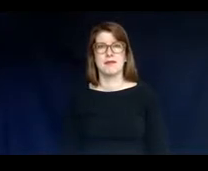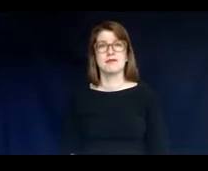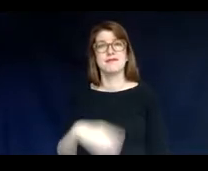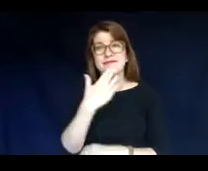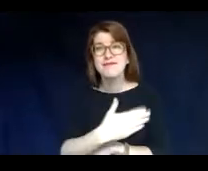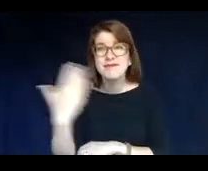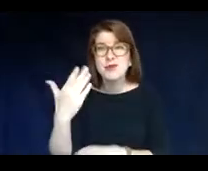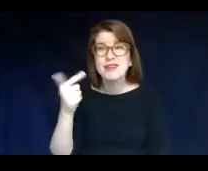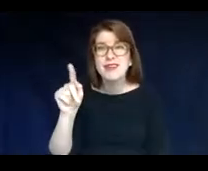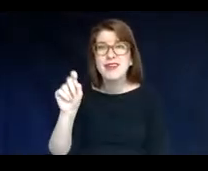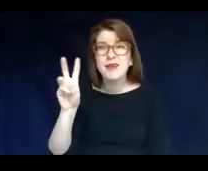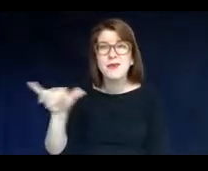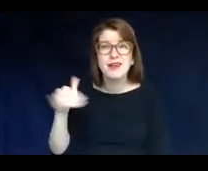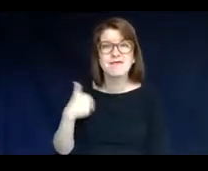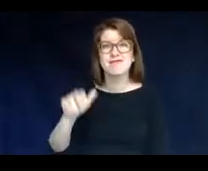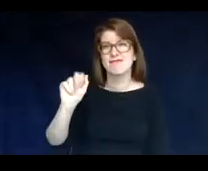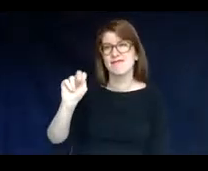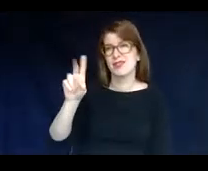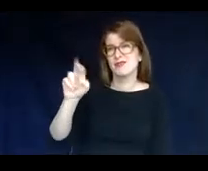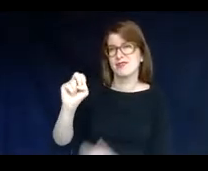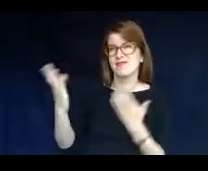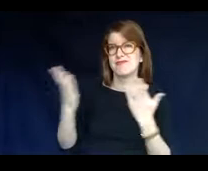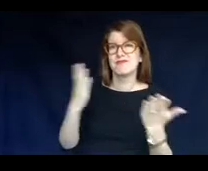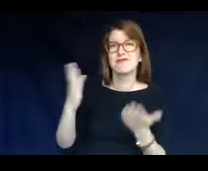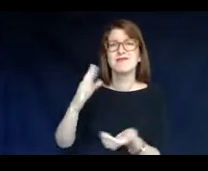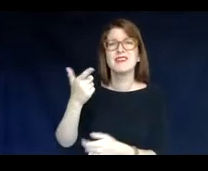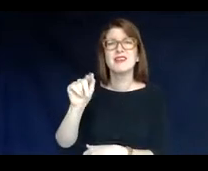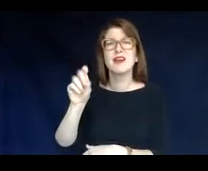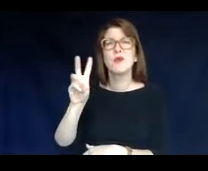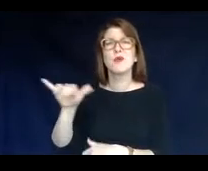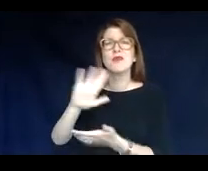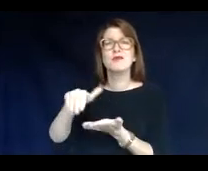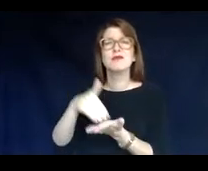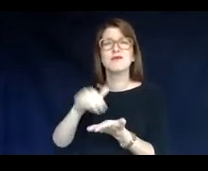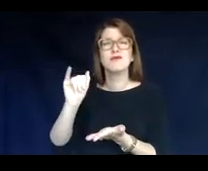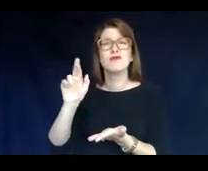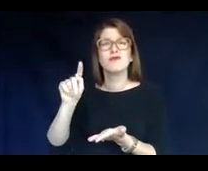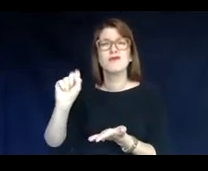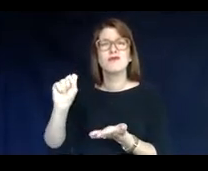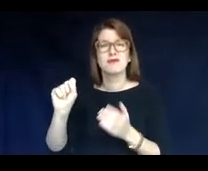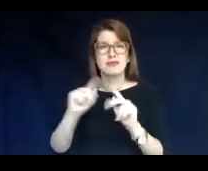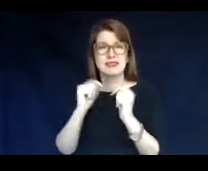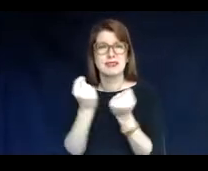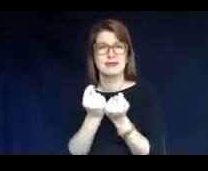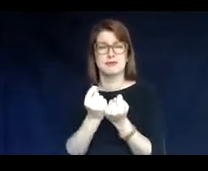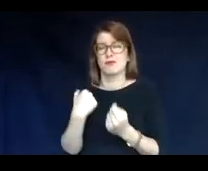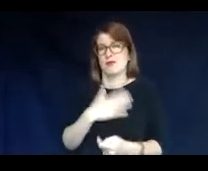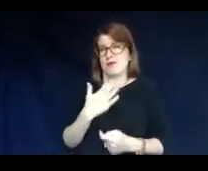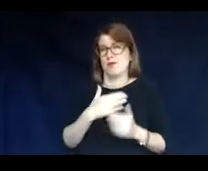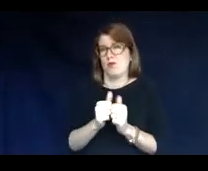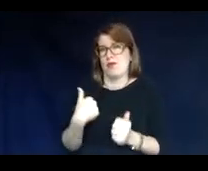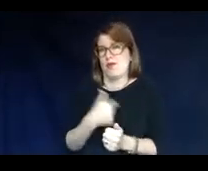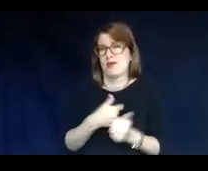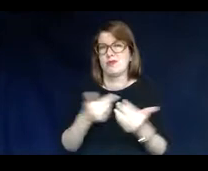Good morning, Gateway. My name is Andre. I serve on the Gateway Central Arts team, and we're so glad you're spending some of your Sunday morning with us. At Gateway, we invite you to come as you